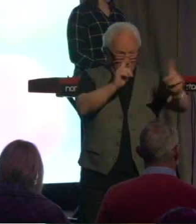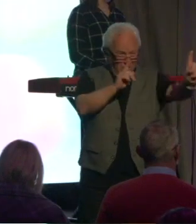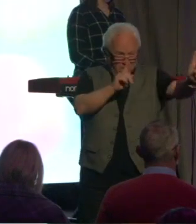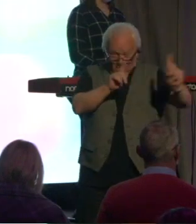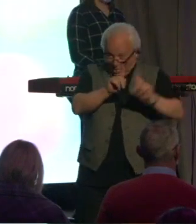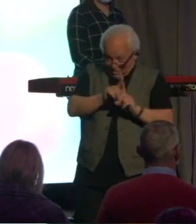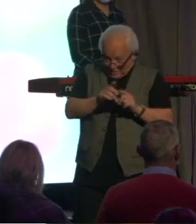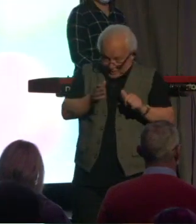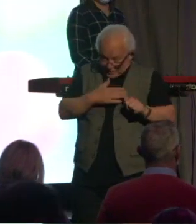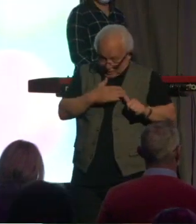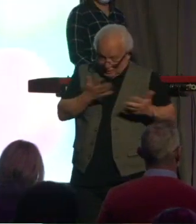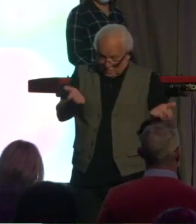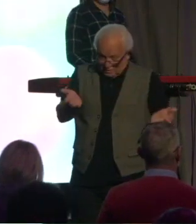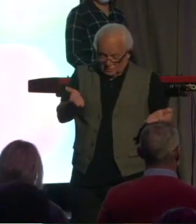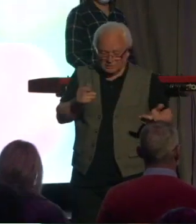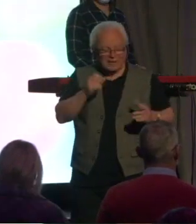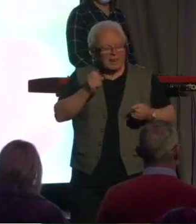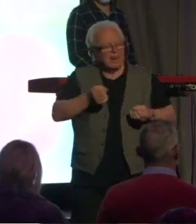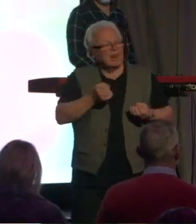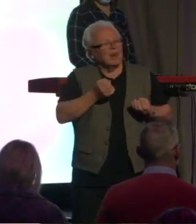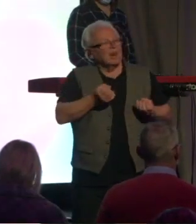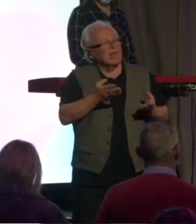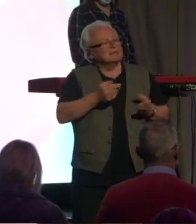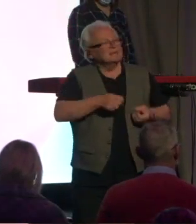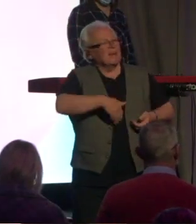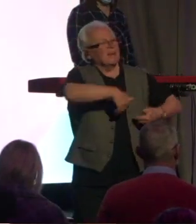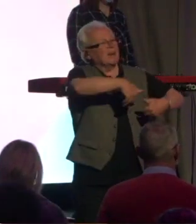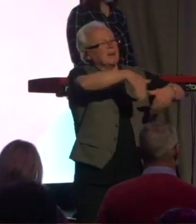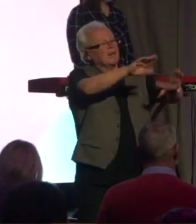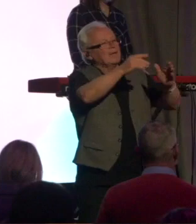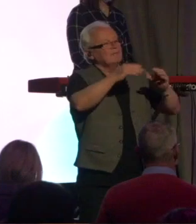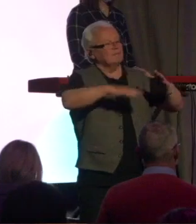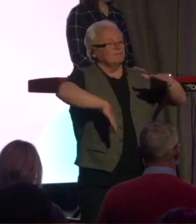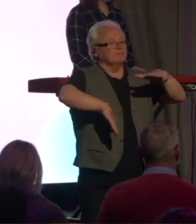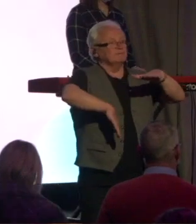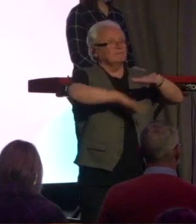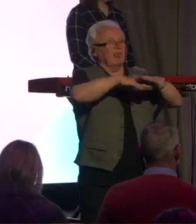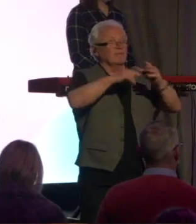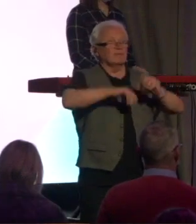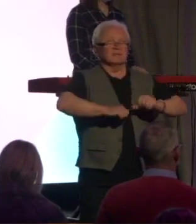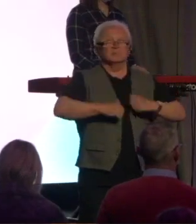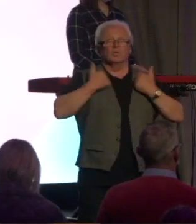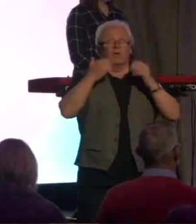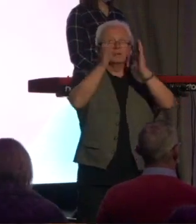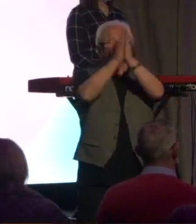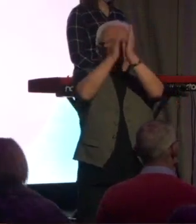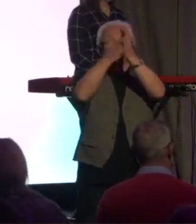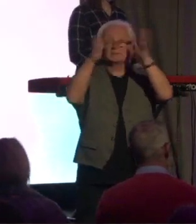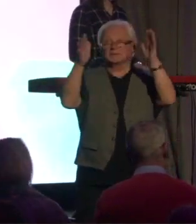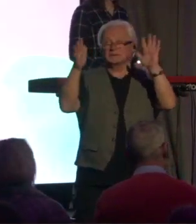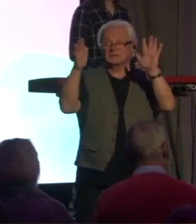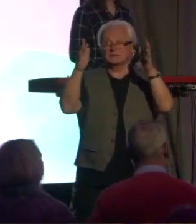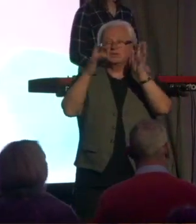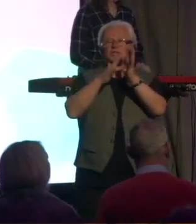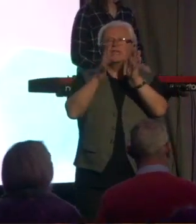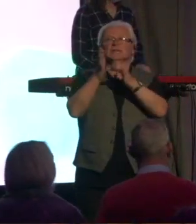leave filled this morning. Come on, let's put our hands together for Jesus. He's so good. He's so